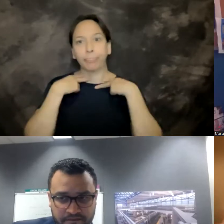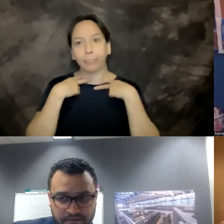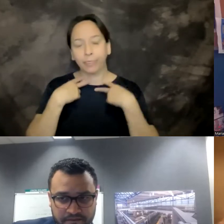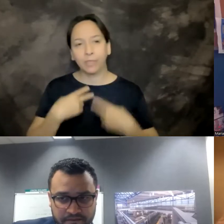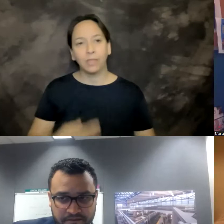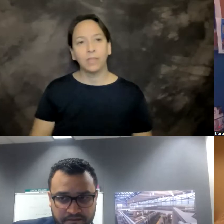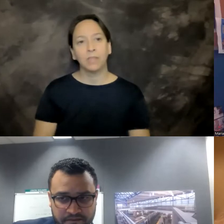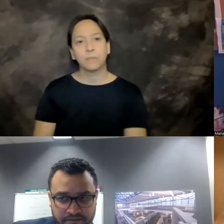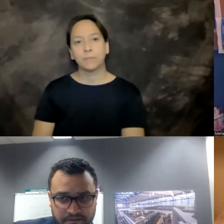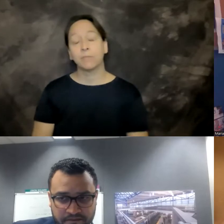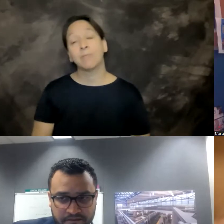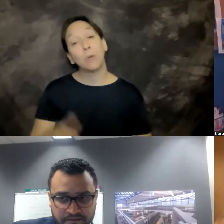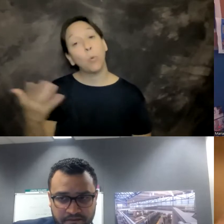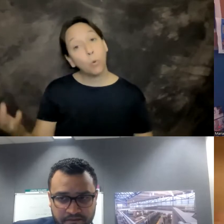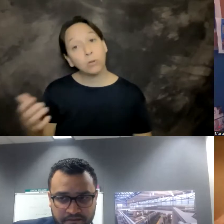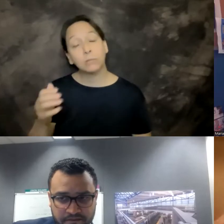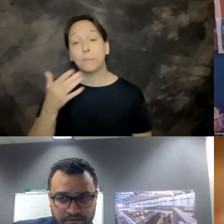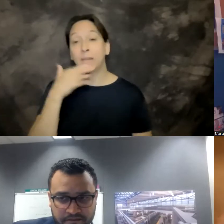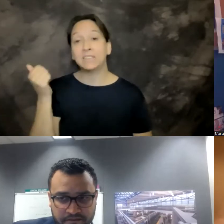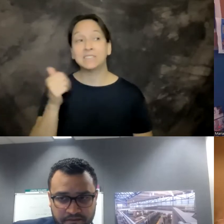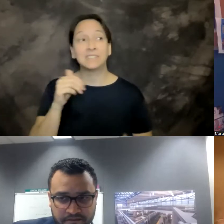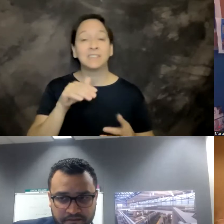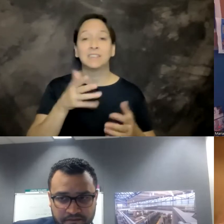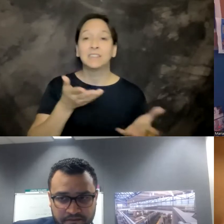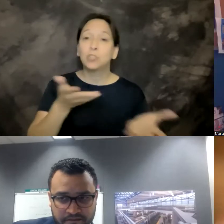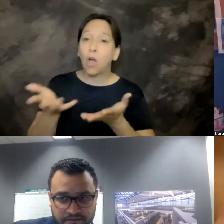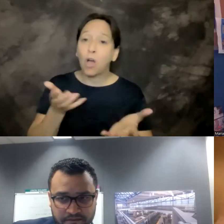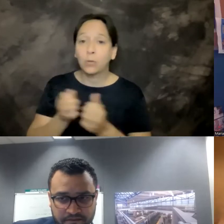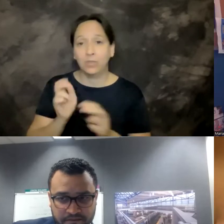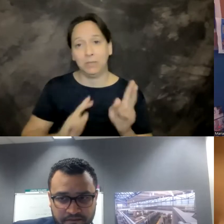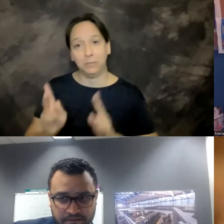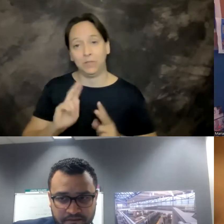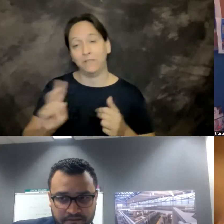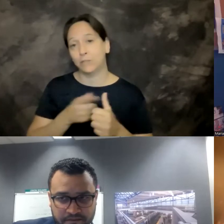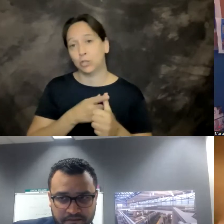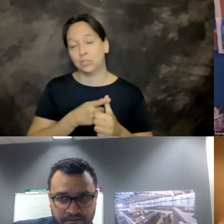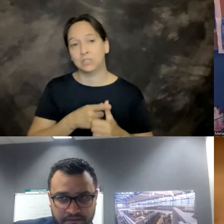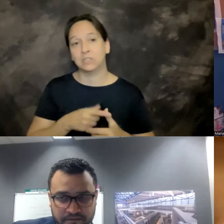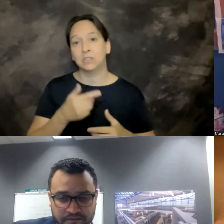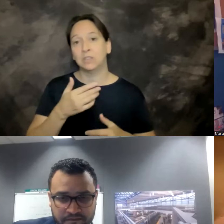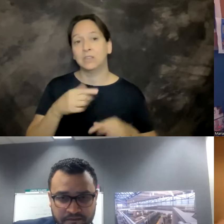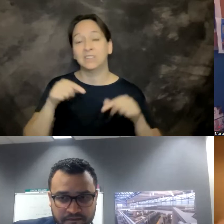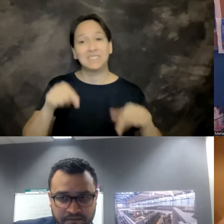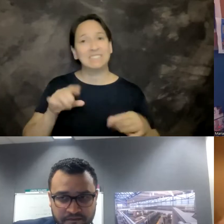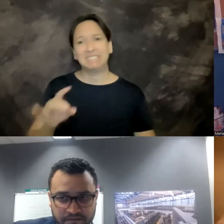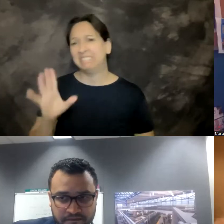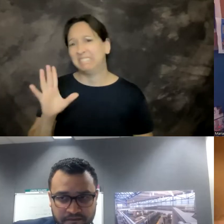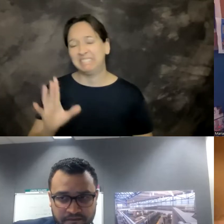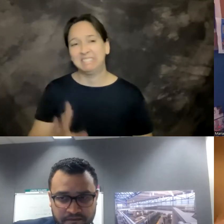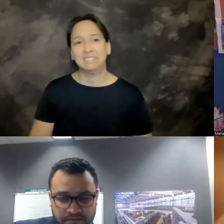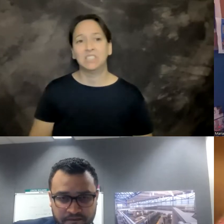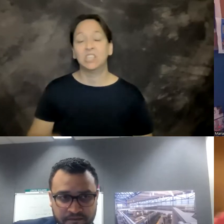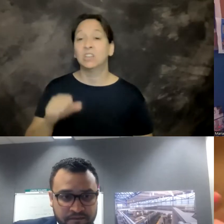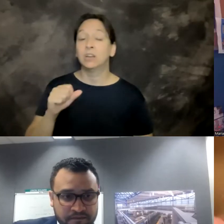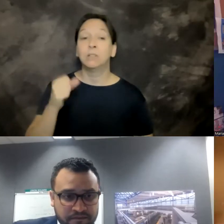people and let us give you some ideas quickly before this nightmare starts. It's so hopeful